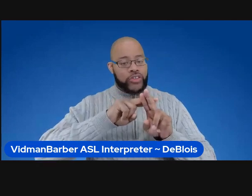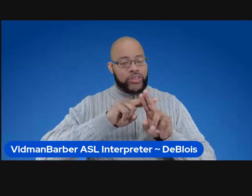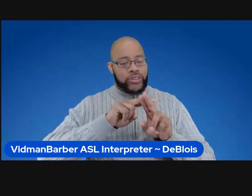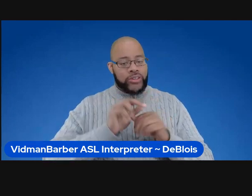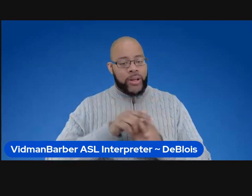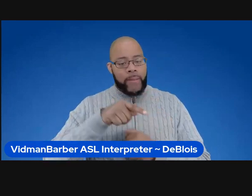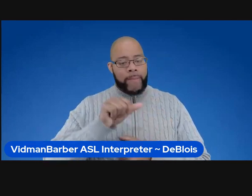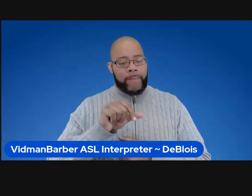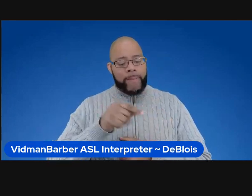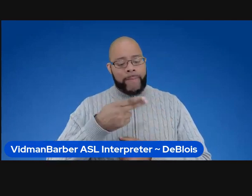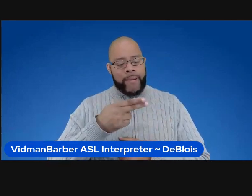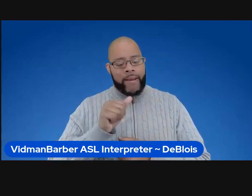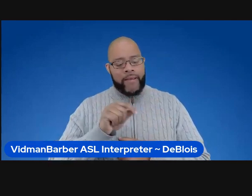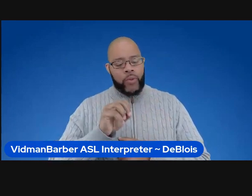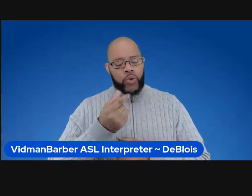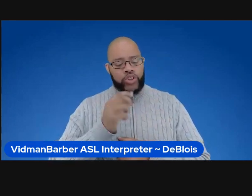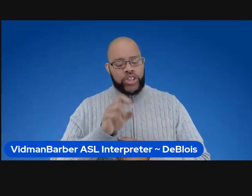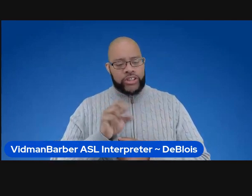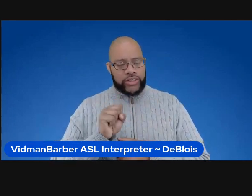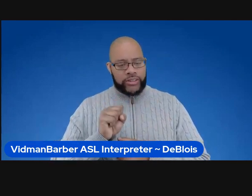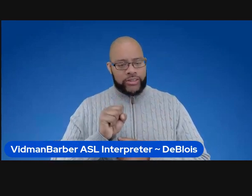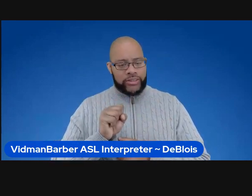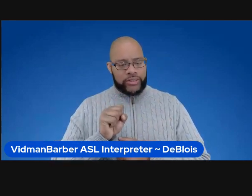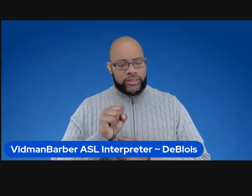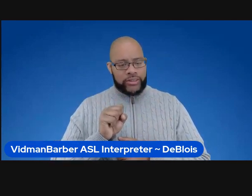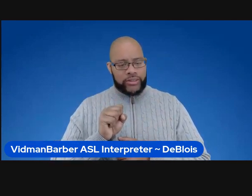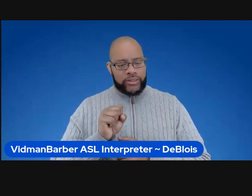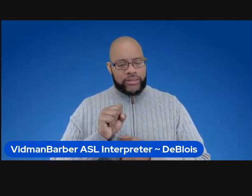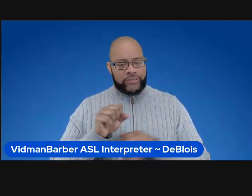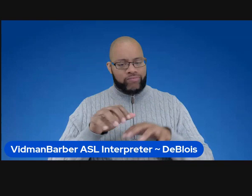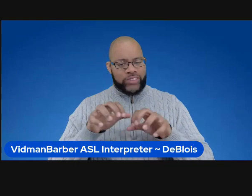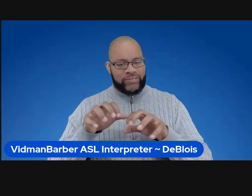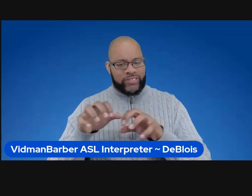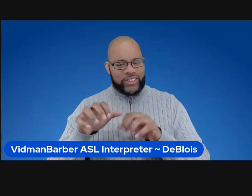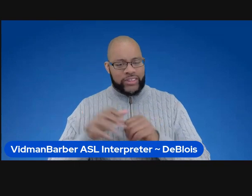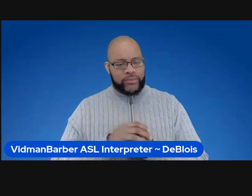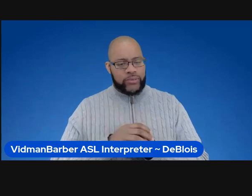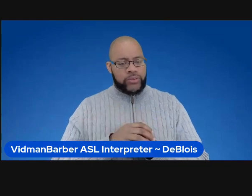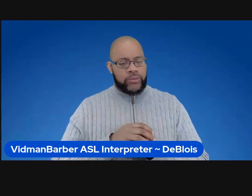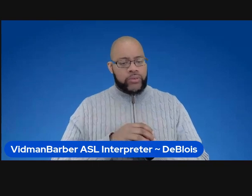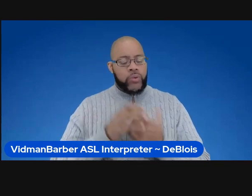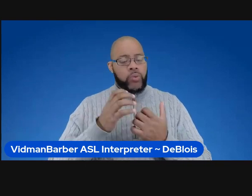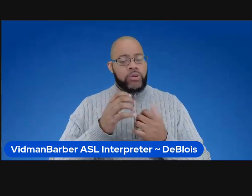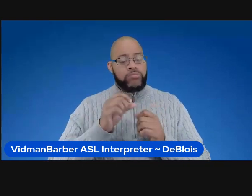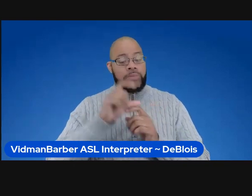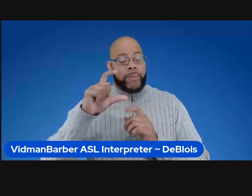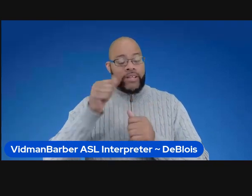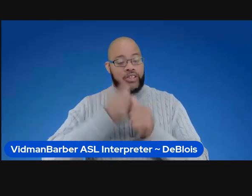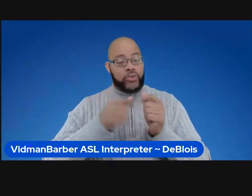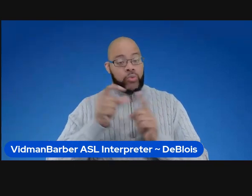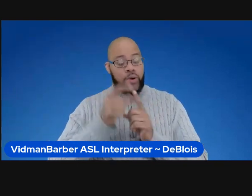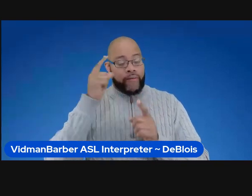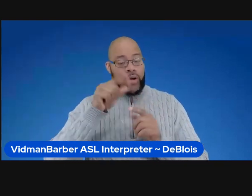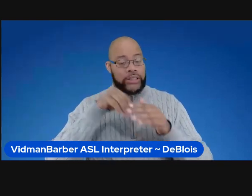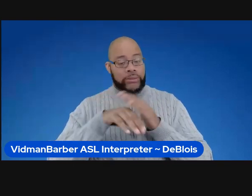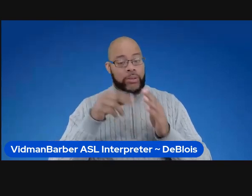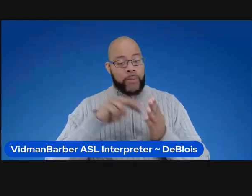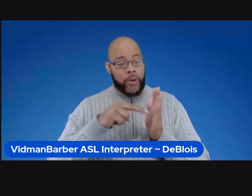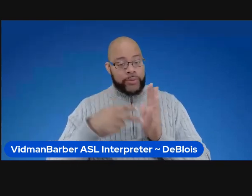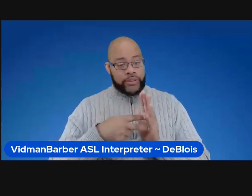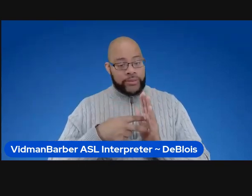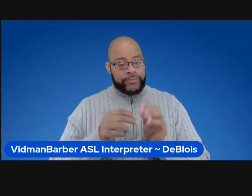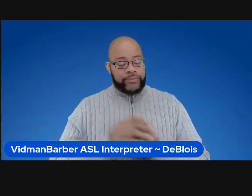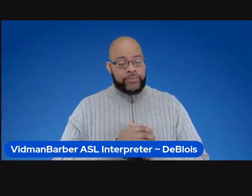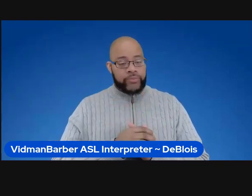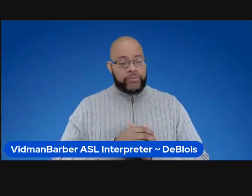#pathogens and vaccines. And you would like to capitalize each word for accessibility purpose, we